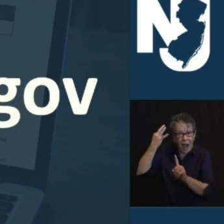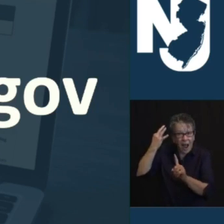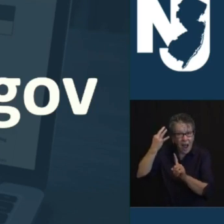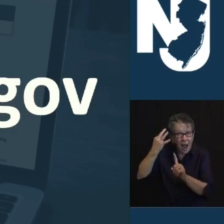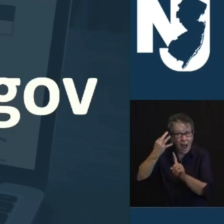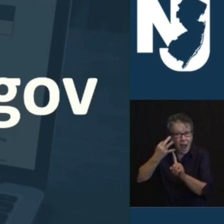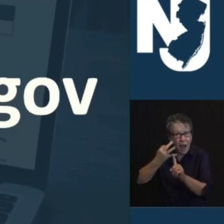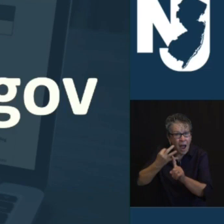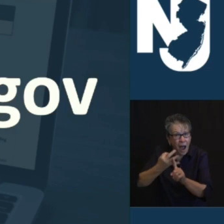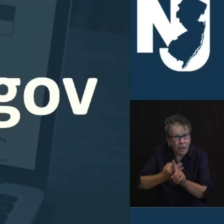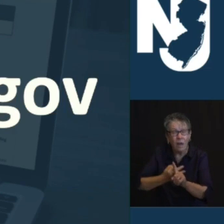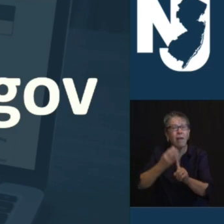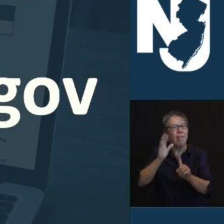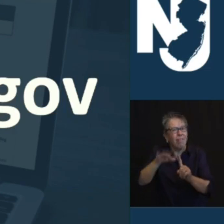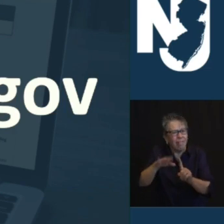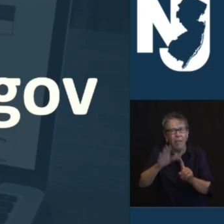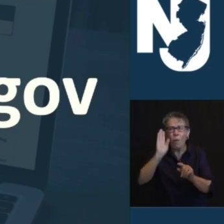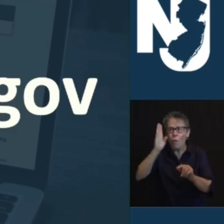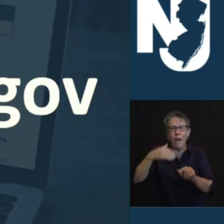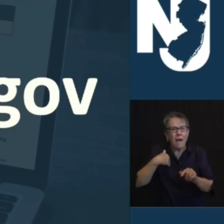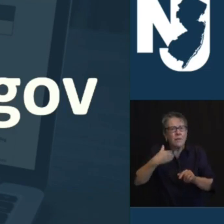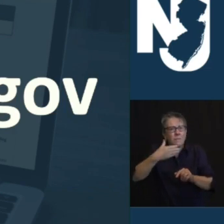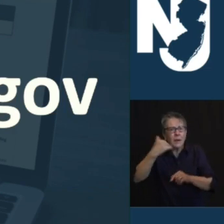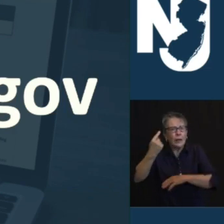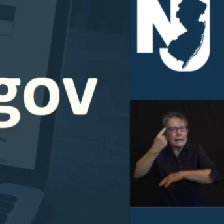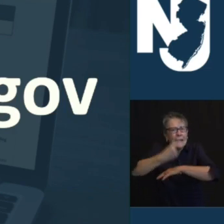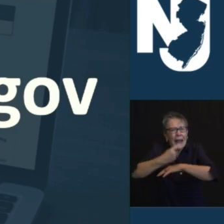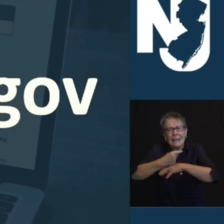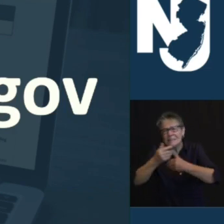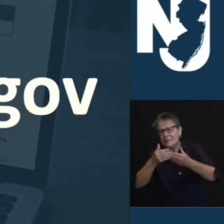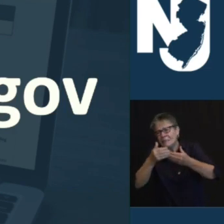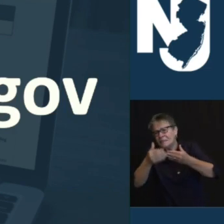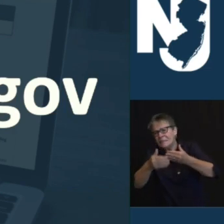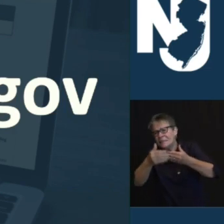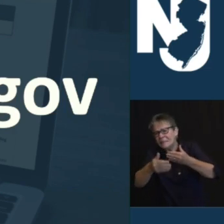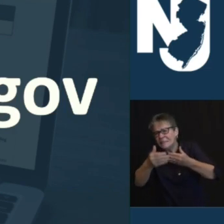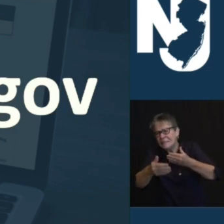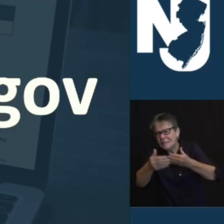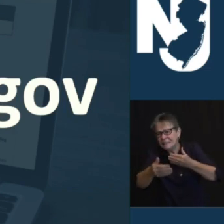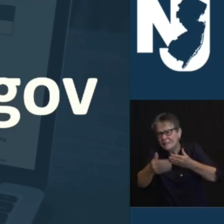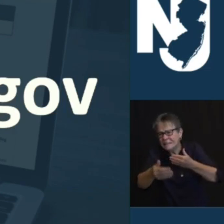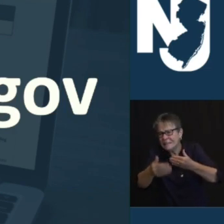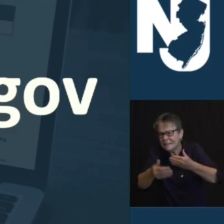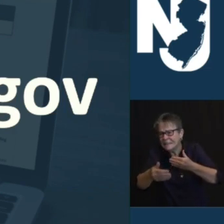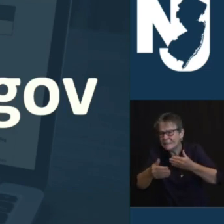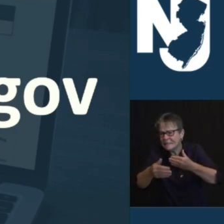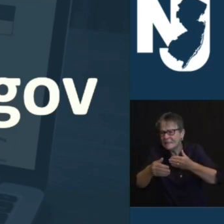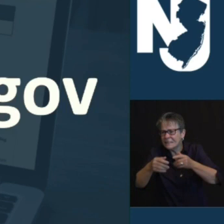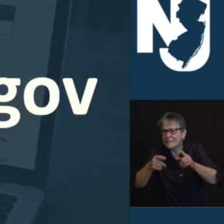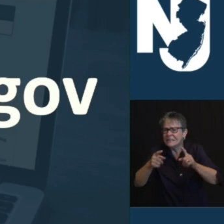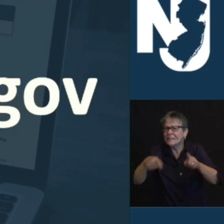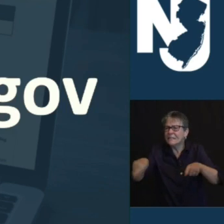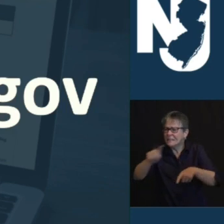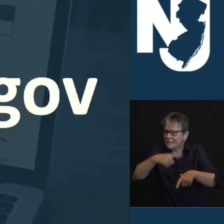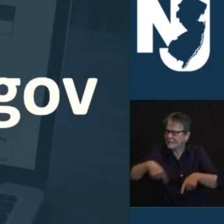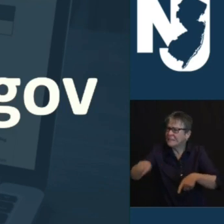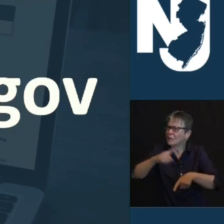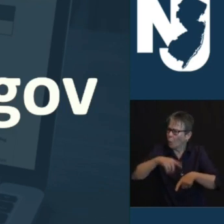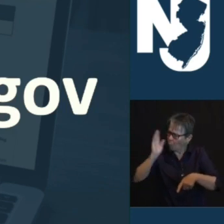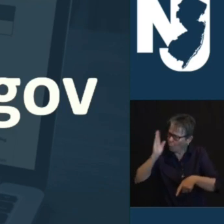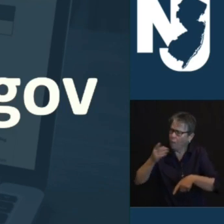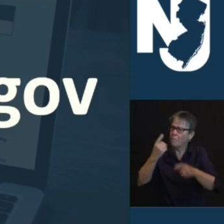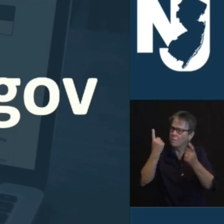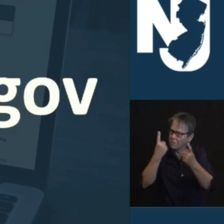there be no doubt about that. Let's make it there together with our entire New Jersey family. Again, I wish you and